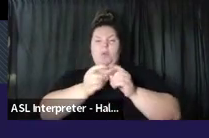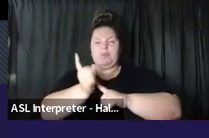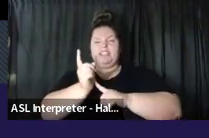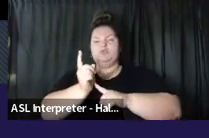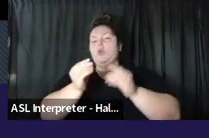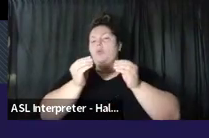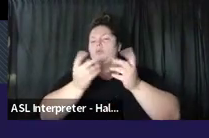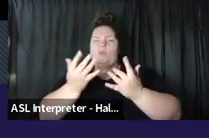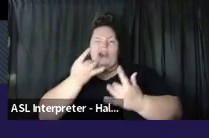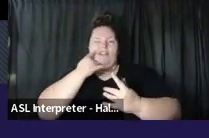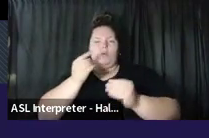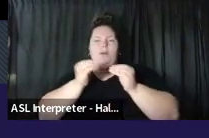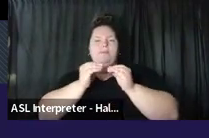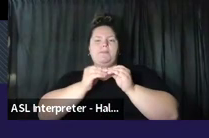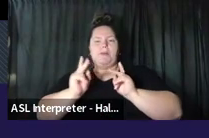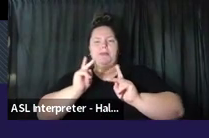room.